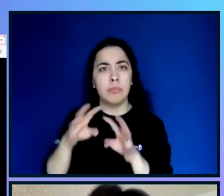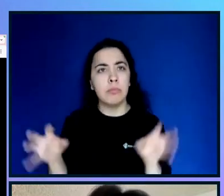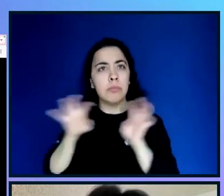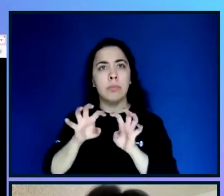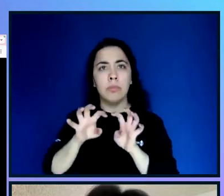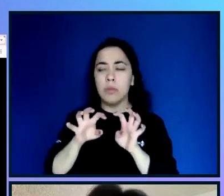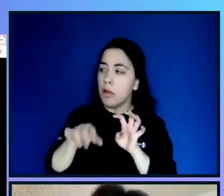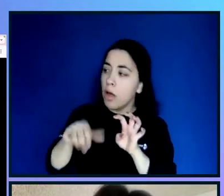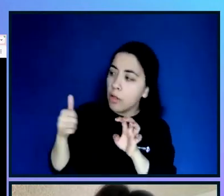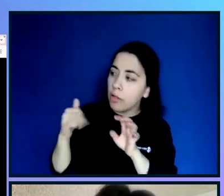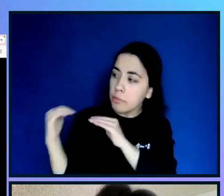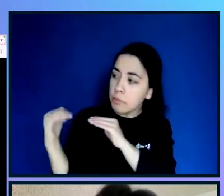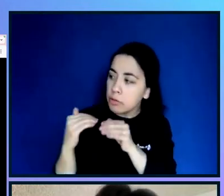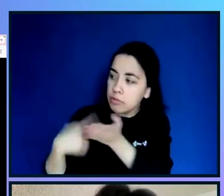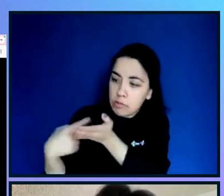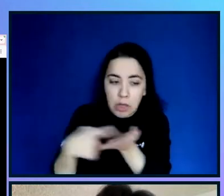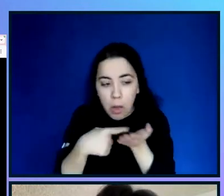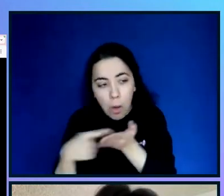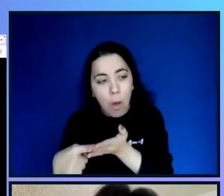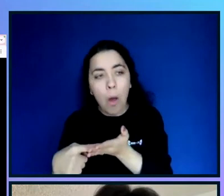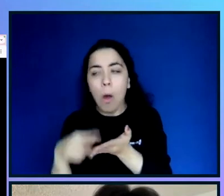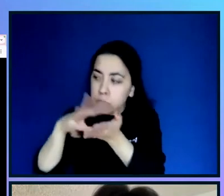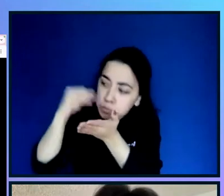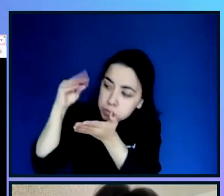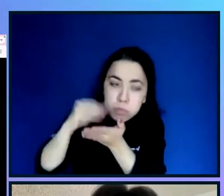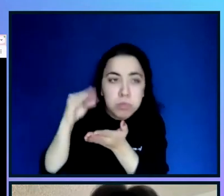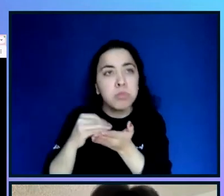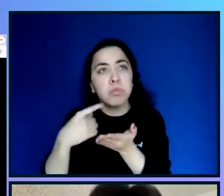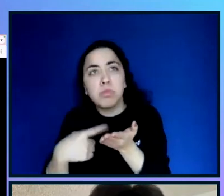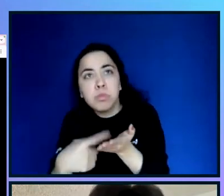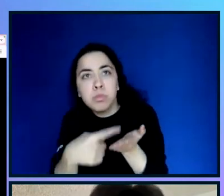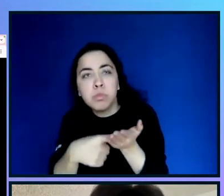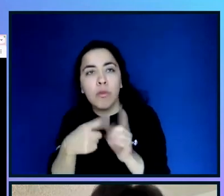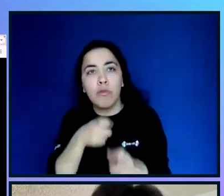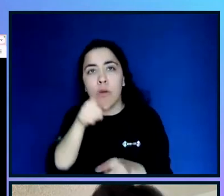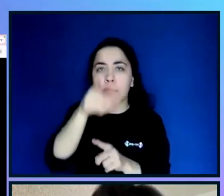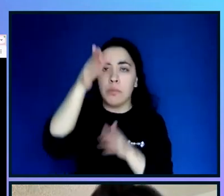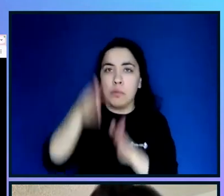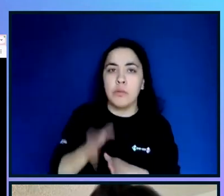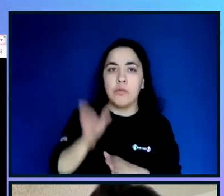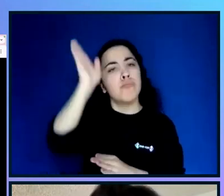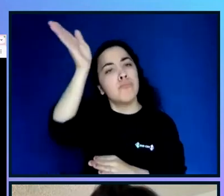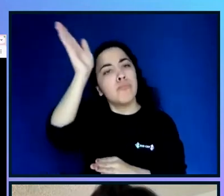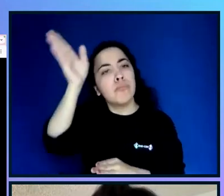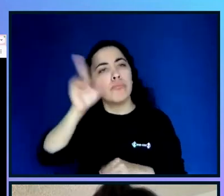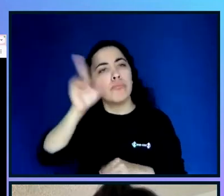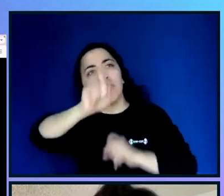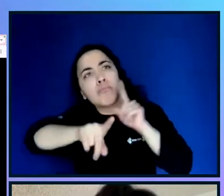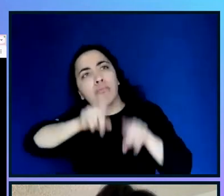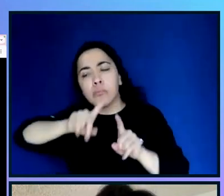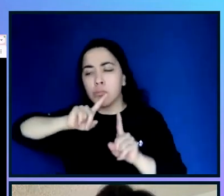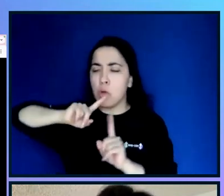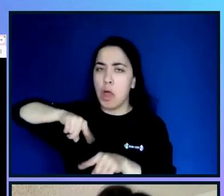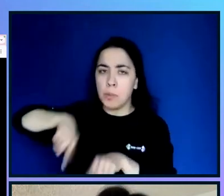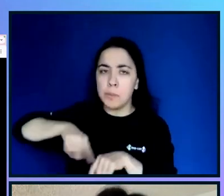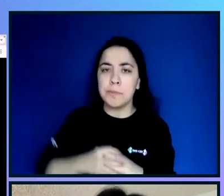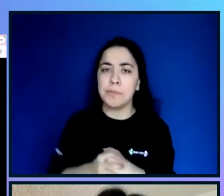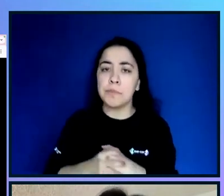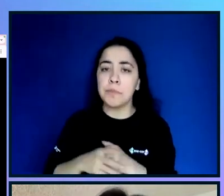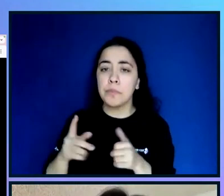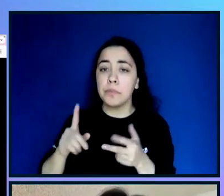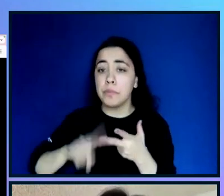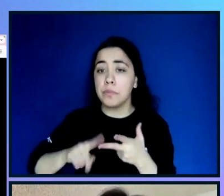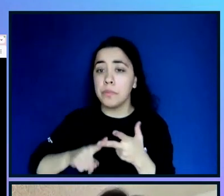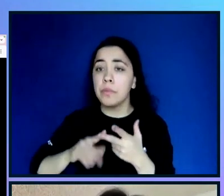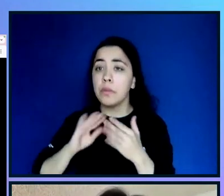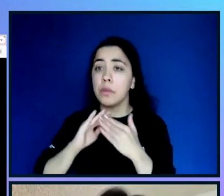through discussions and thoughts that arise from lecture material and other questions asked in class. Third, community-centered